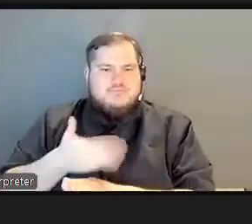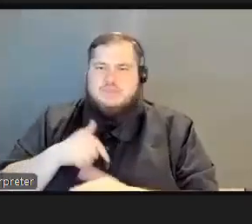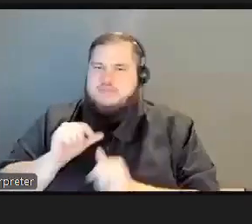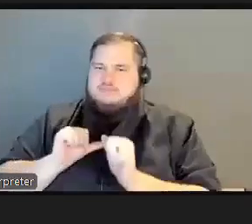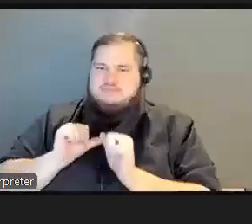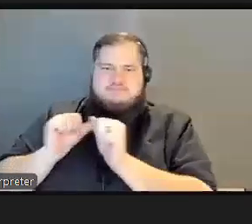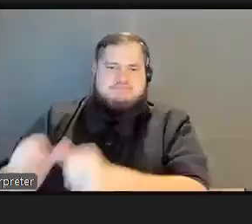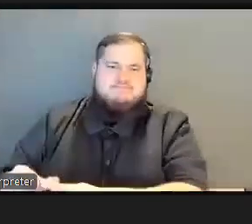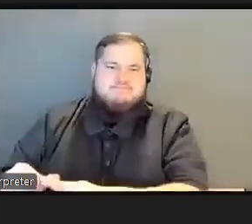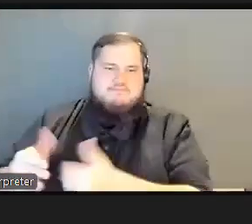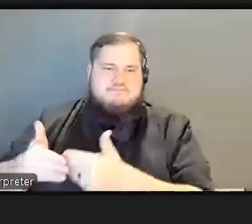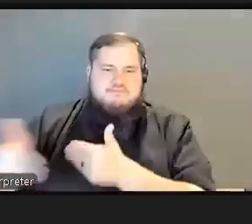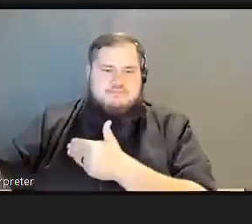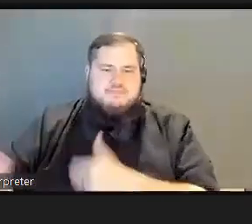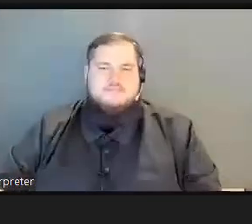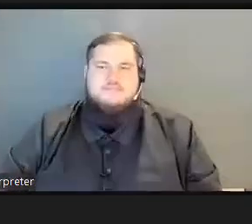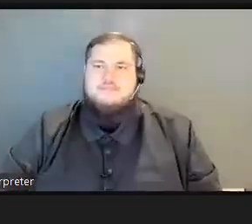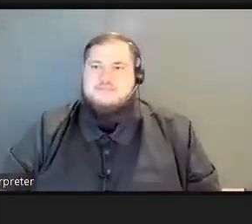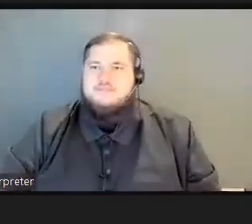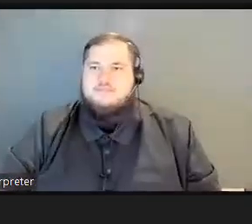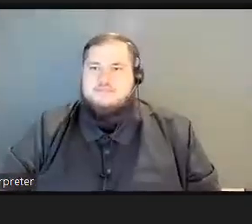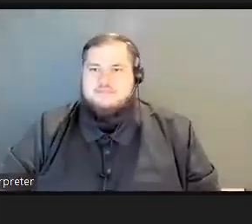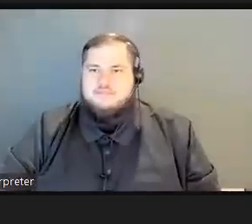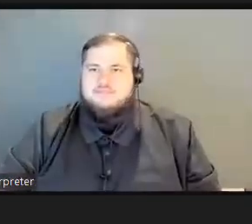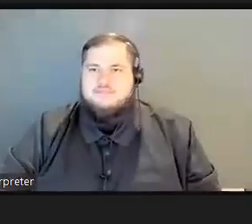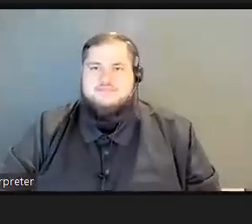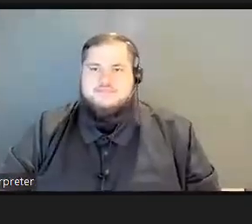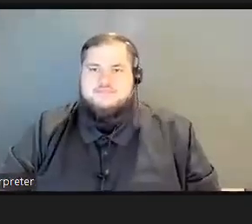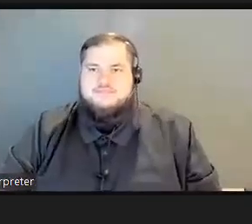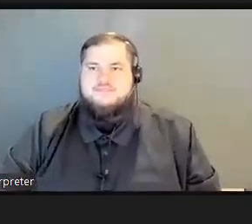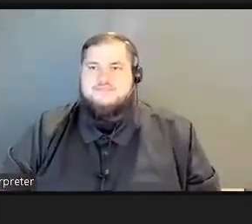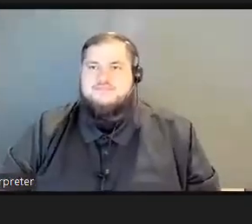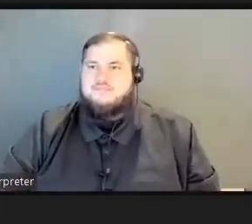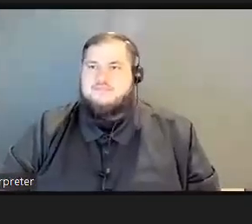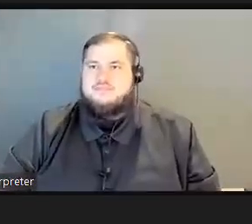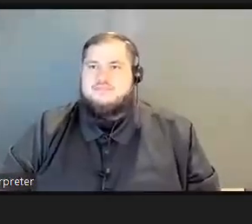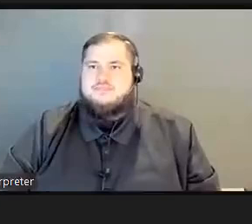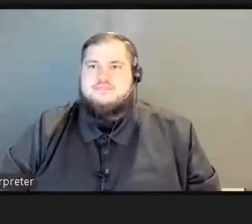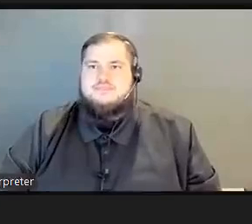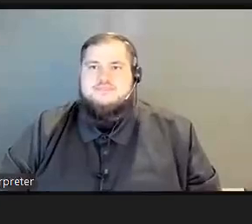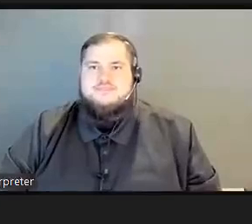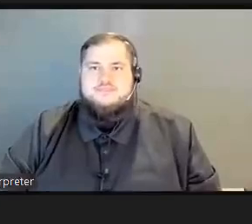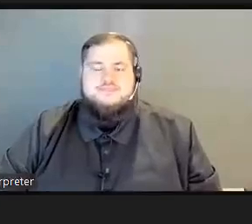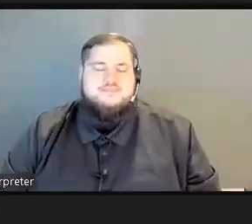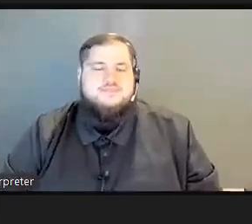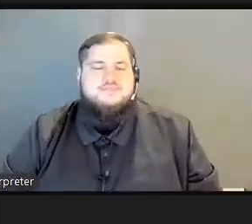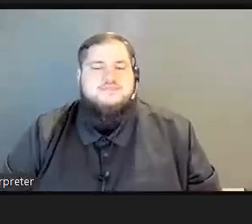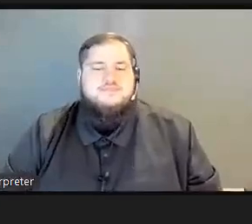All right.